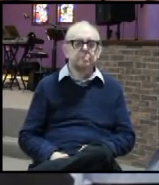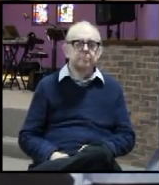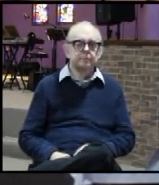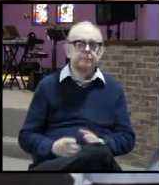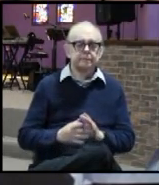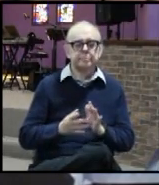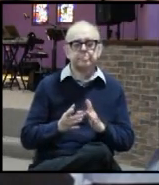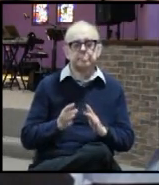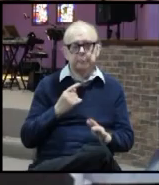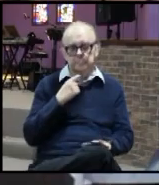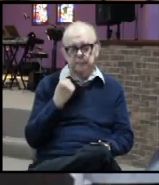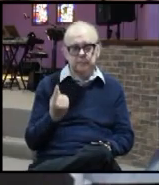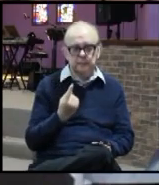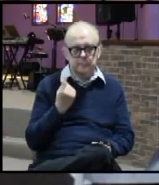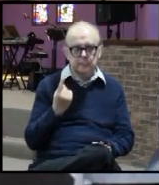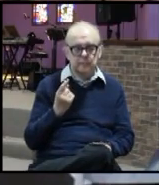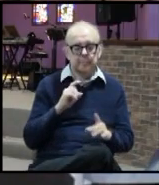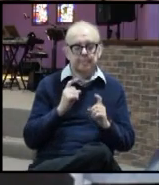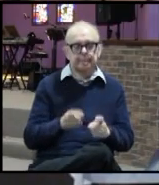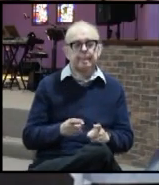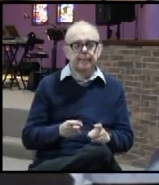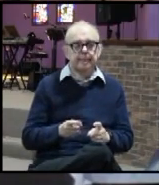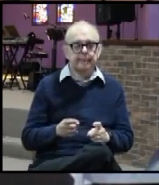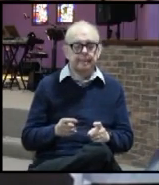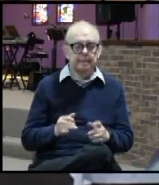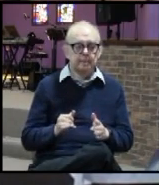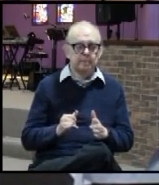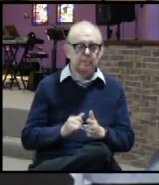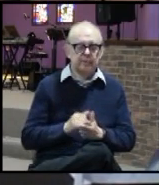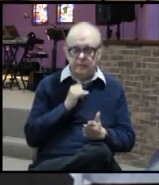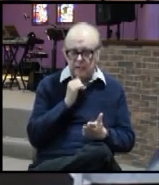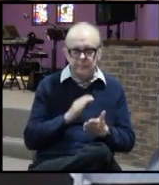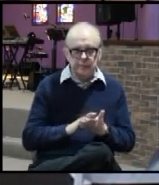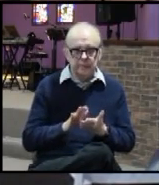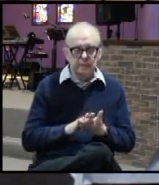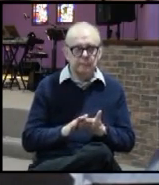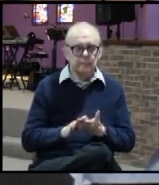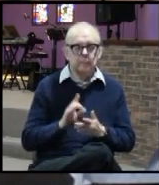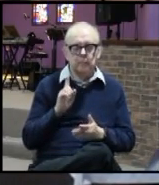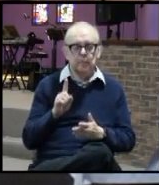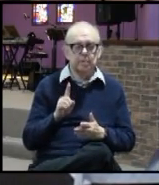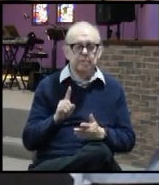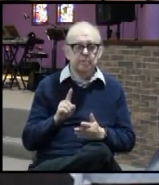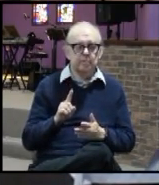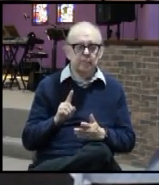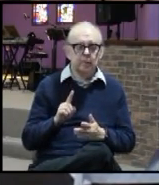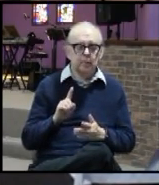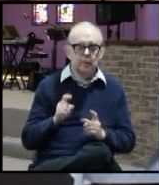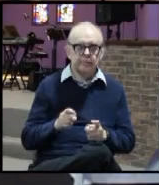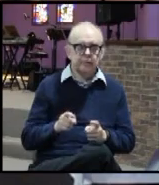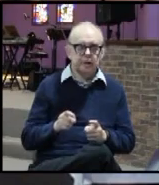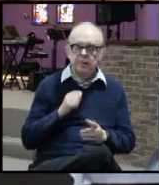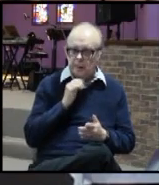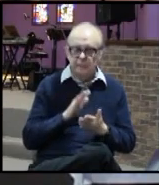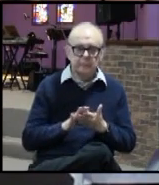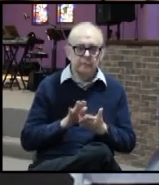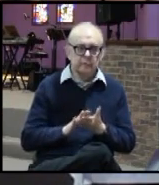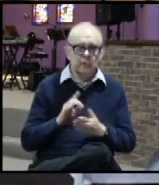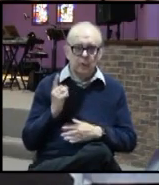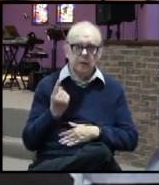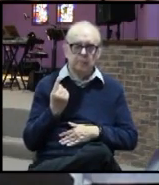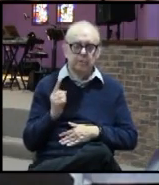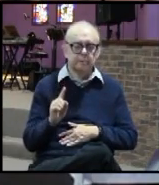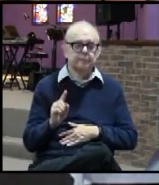Bible says there is only one sin that is unforgivable. Just one. It can't be two. There's only one.